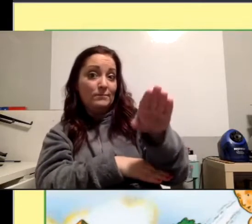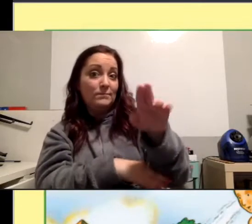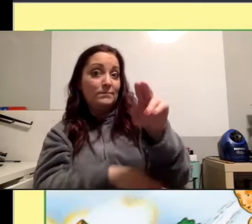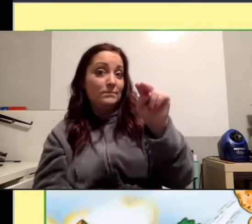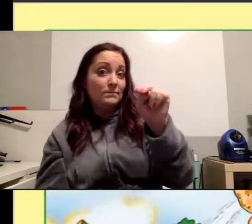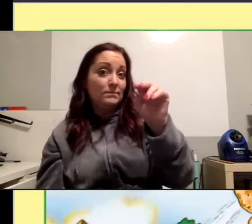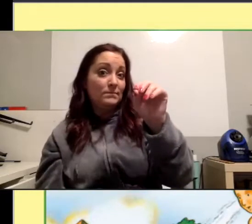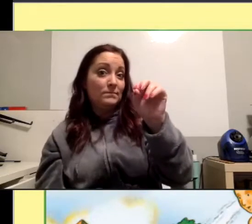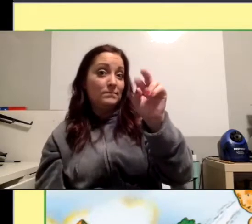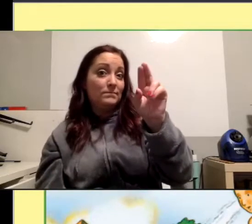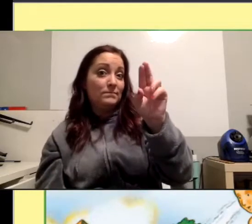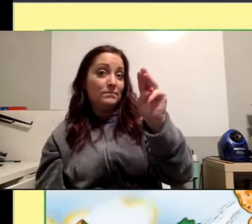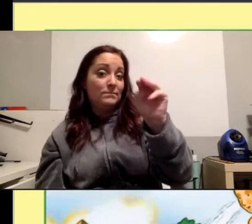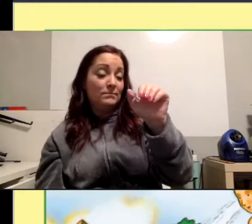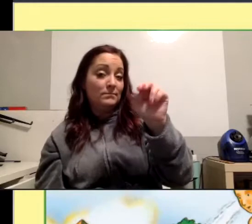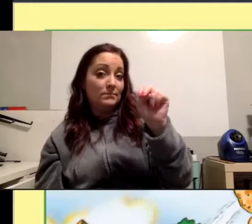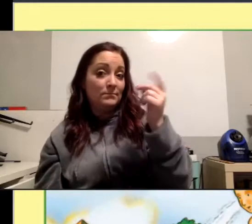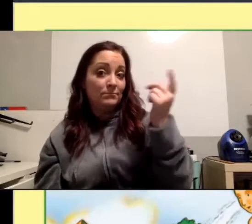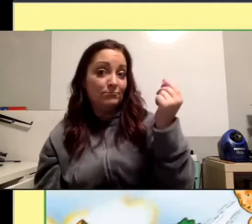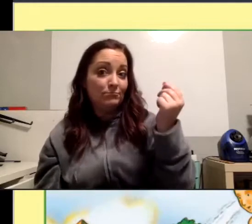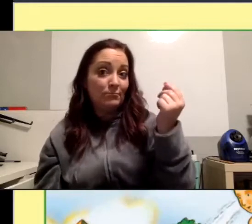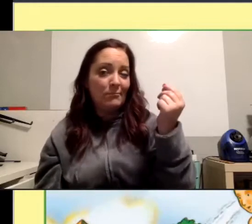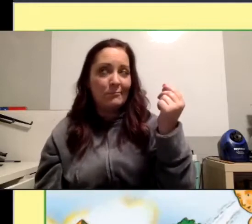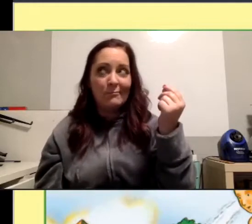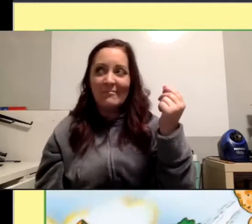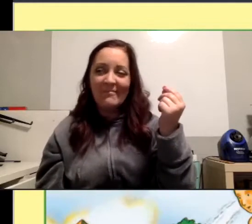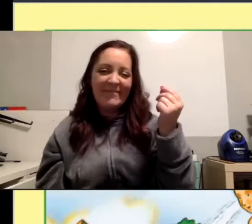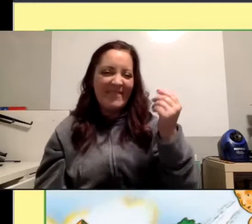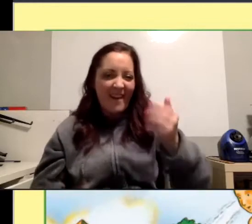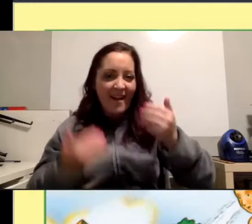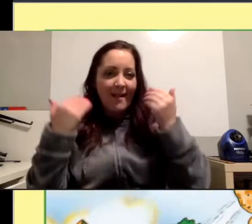That afternoon, when Norman went to work,